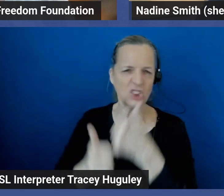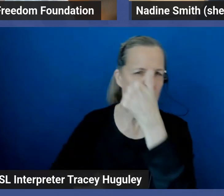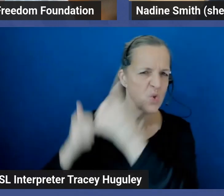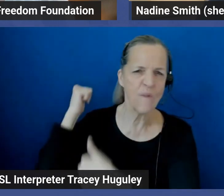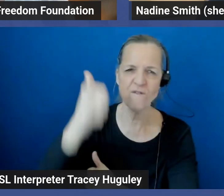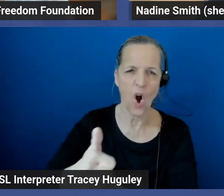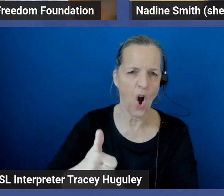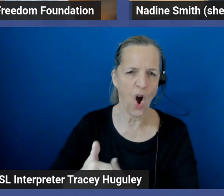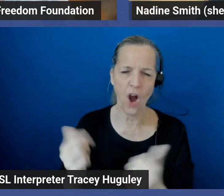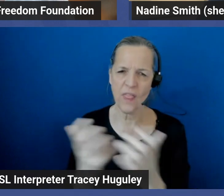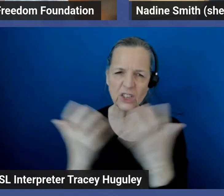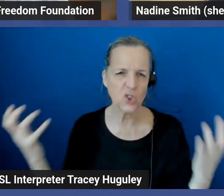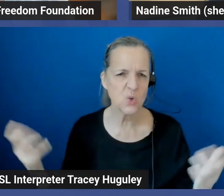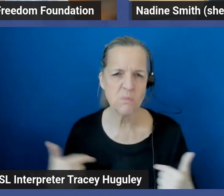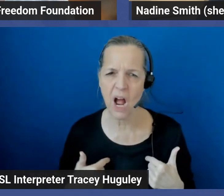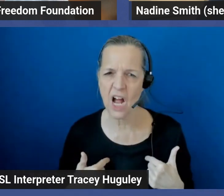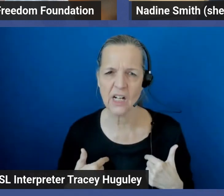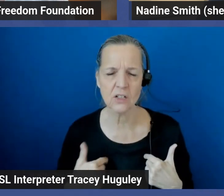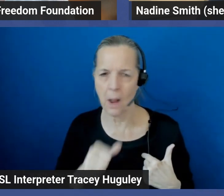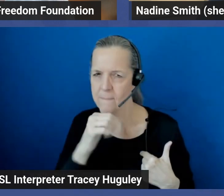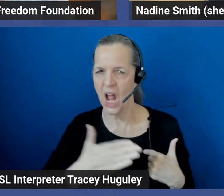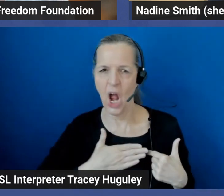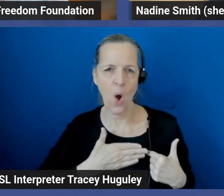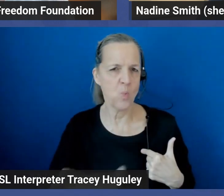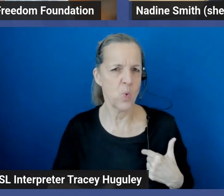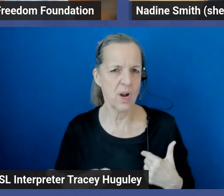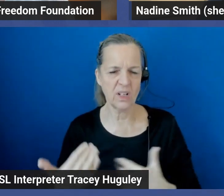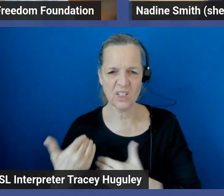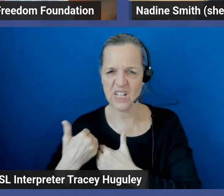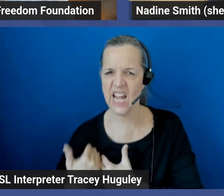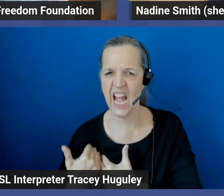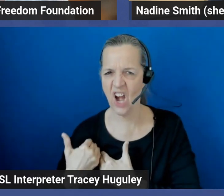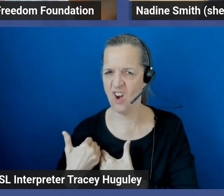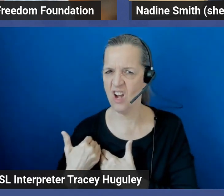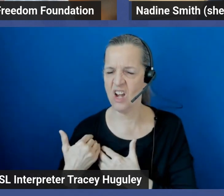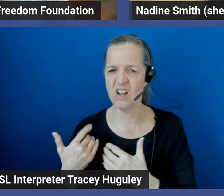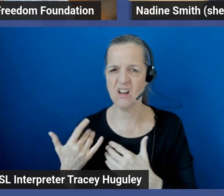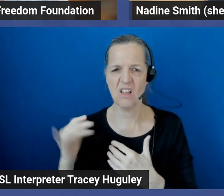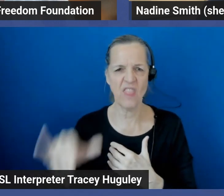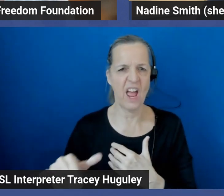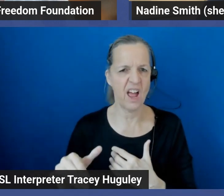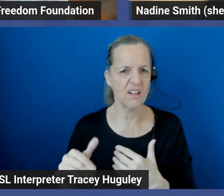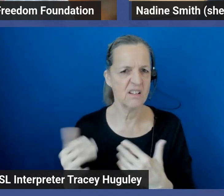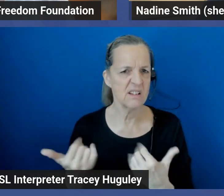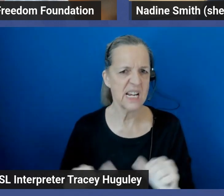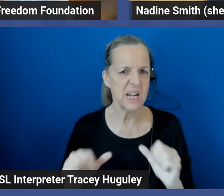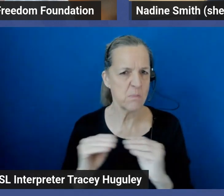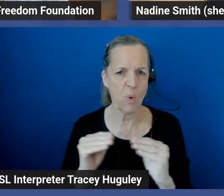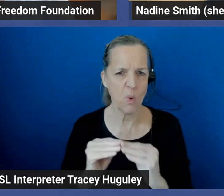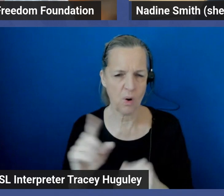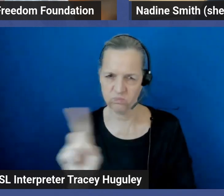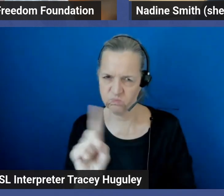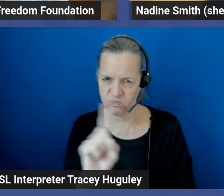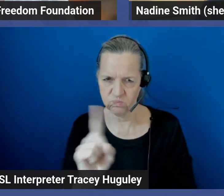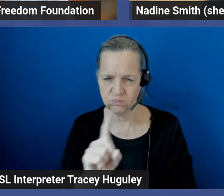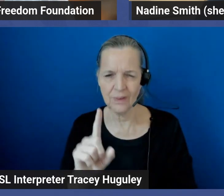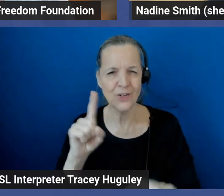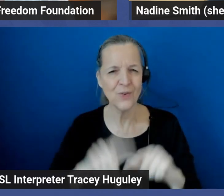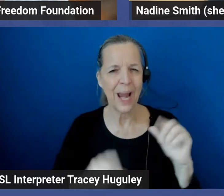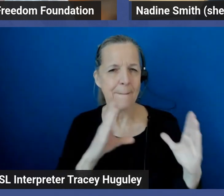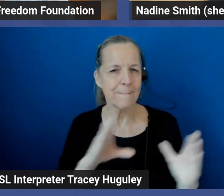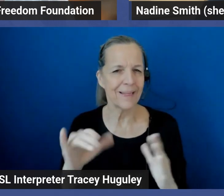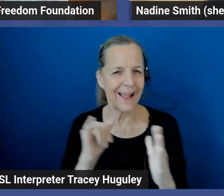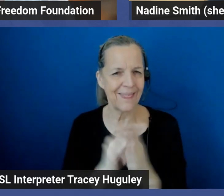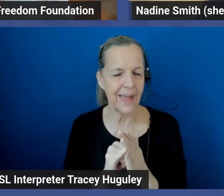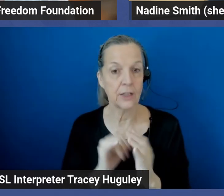much. Or I'm not willing to carry this ball any further than this moment. You can't script those. And what you have to do